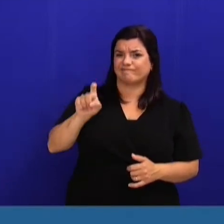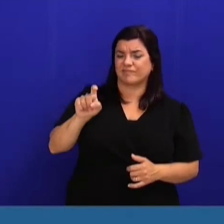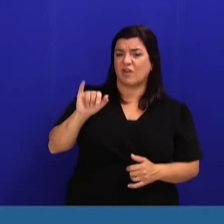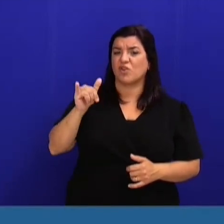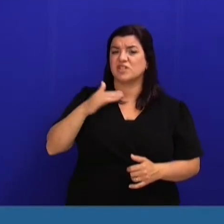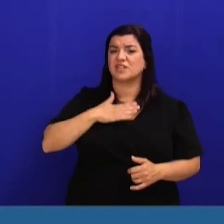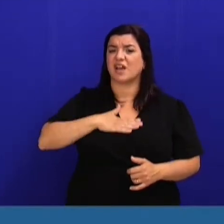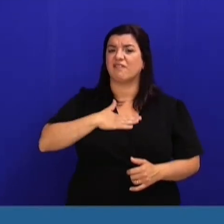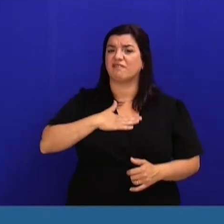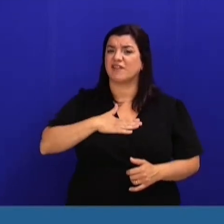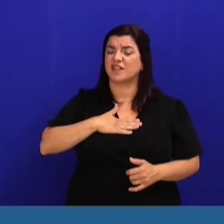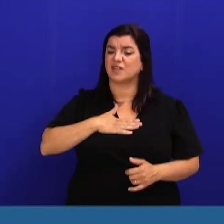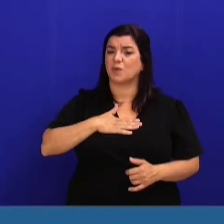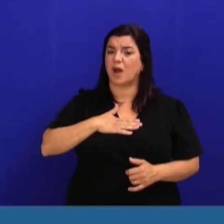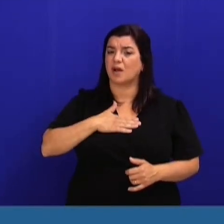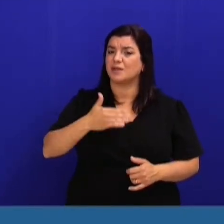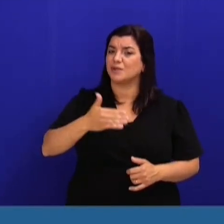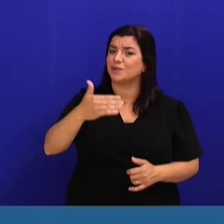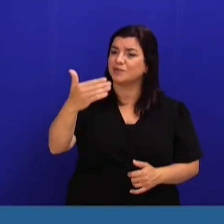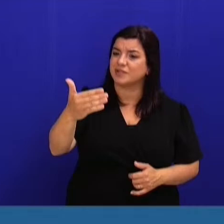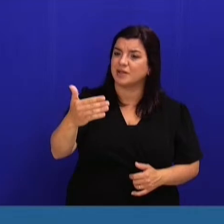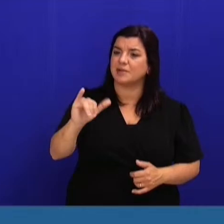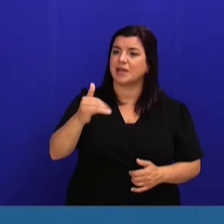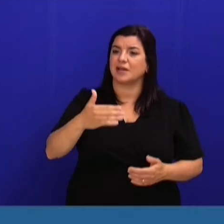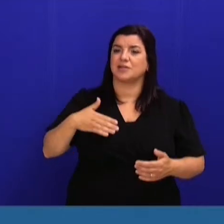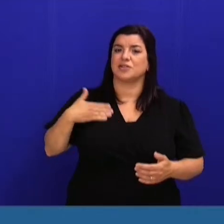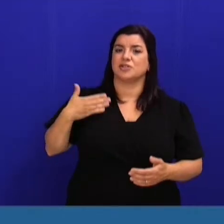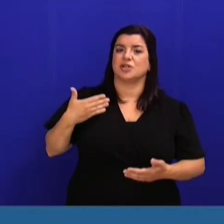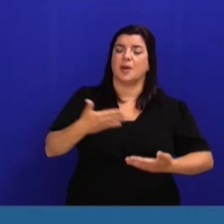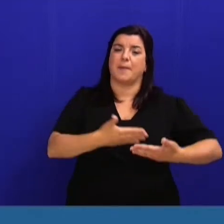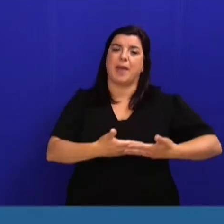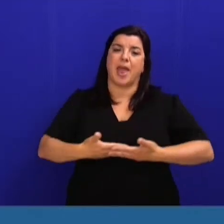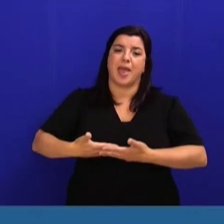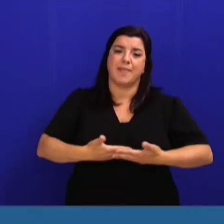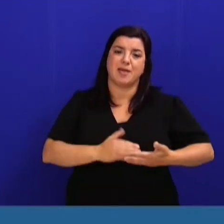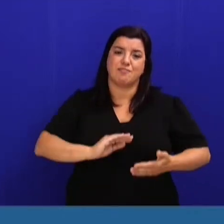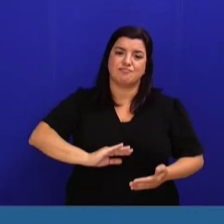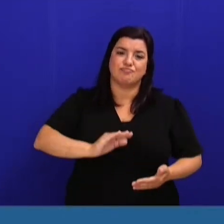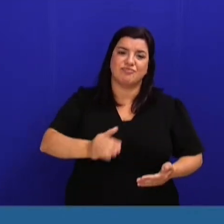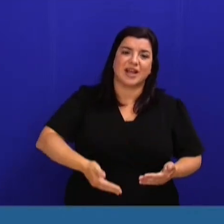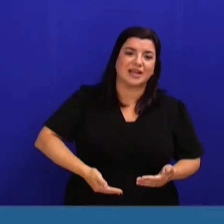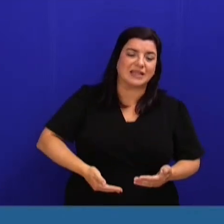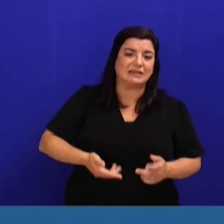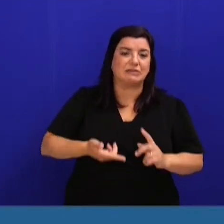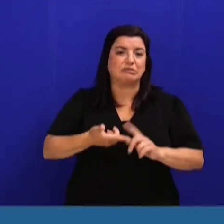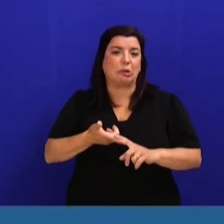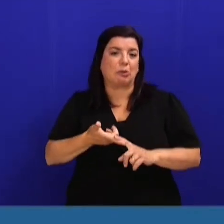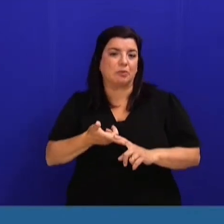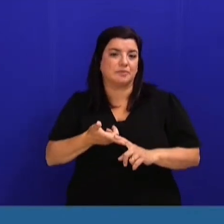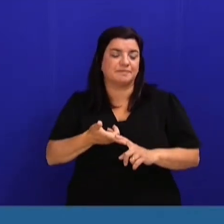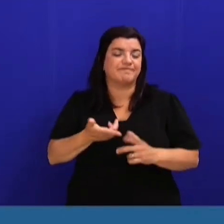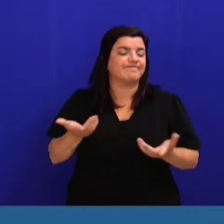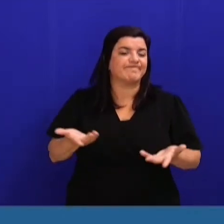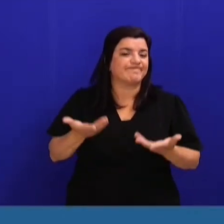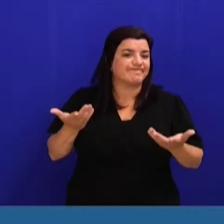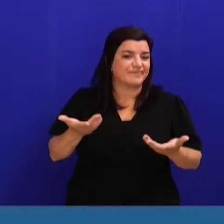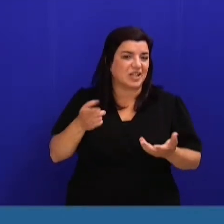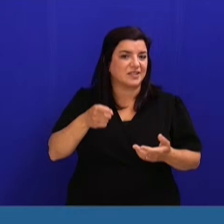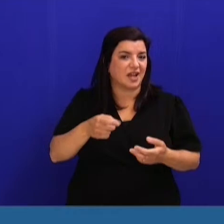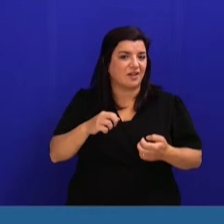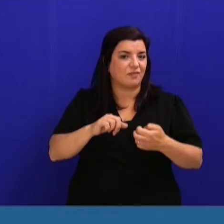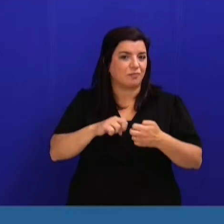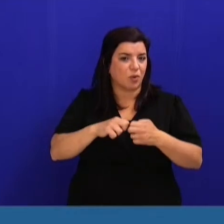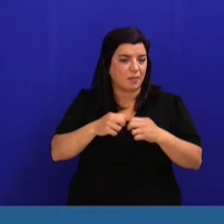kollox il-fertilità. Mill-aħħar studi dwar dan x'qiegħed jirriżulta biex forsi jkun jistgħu anke